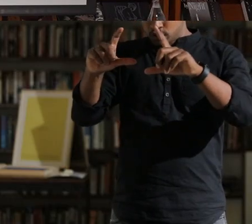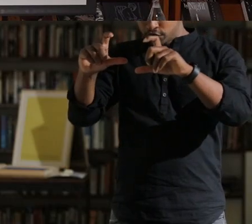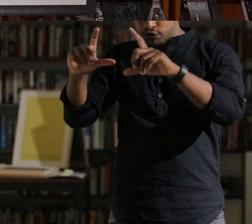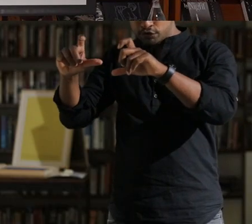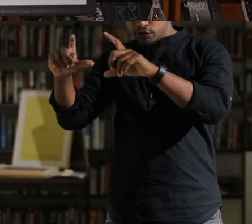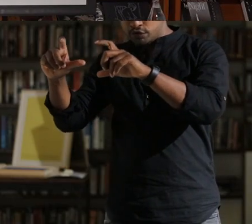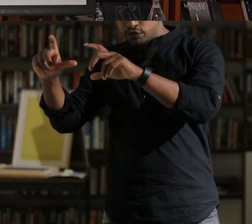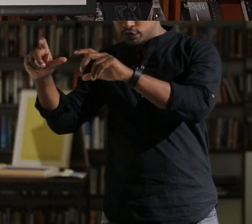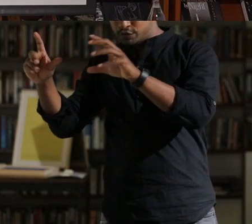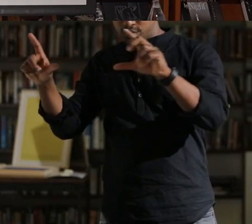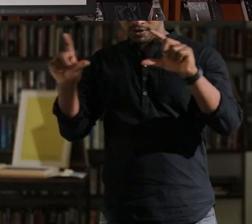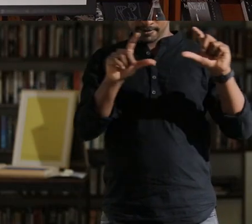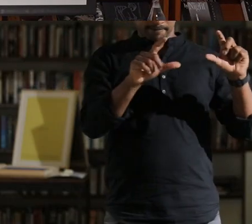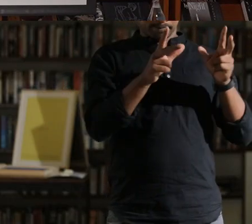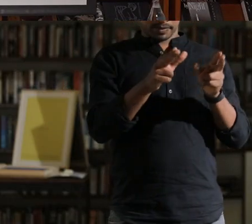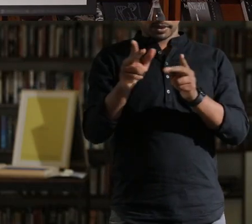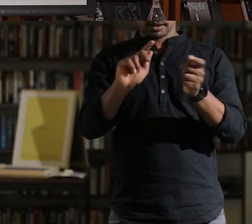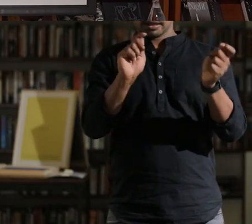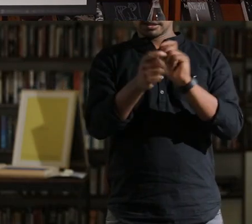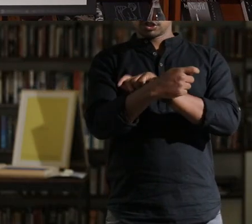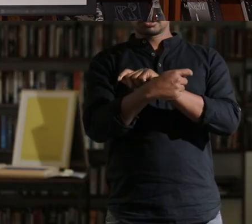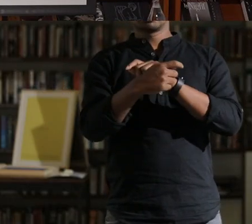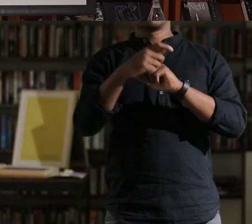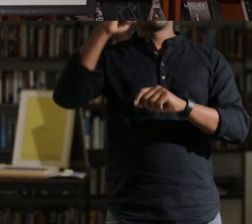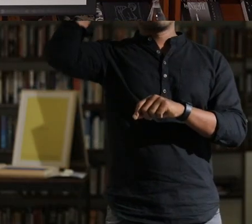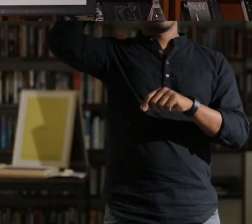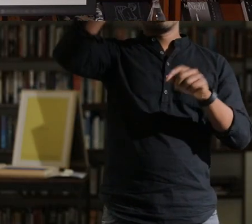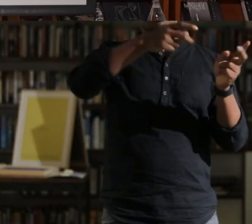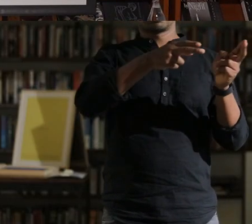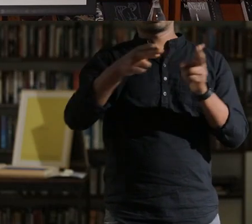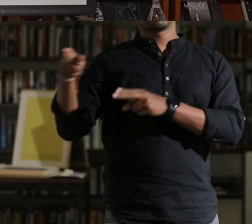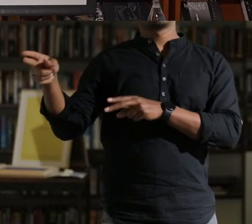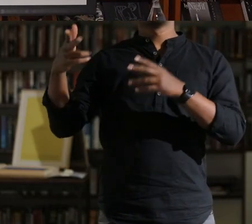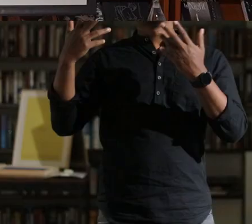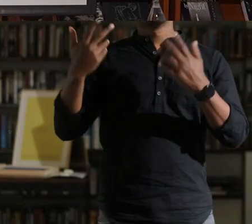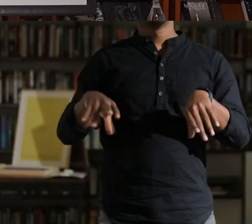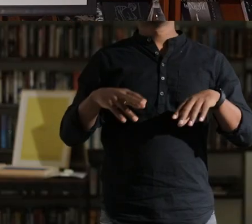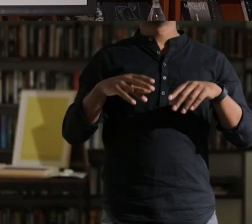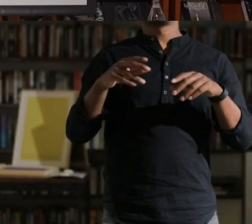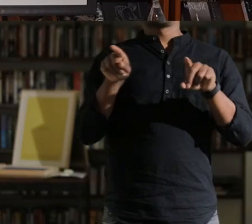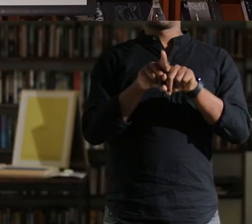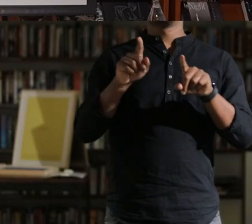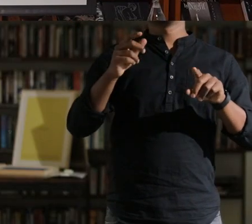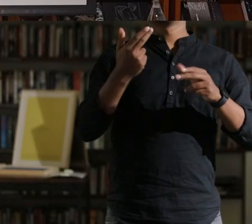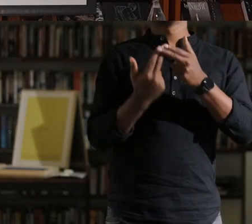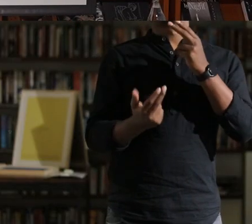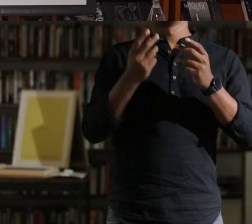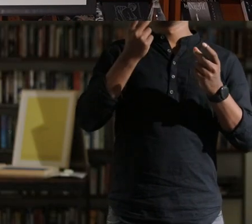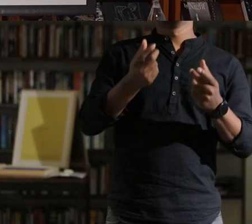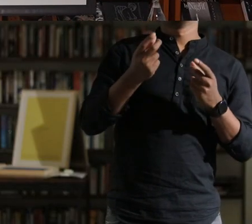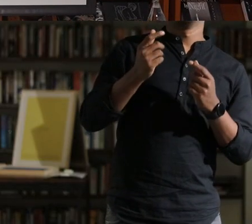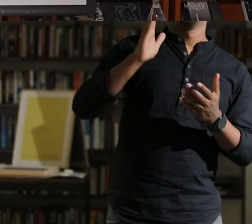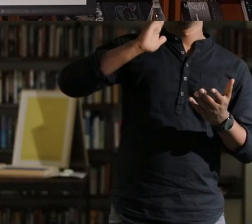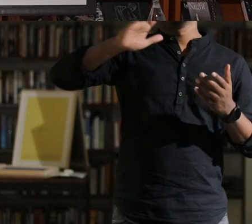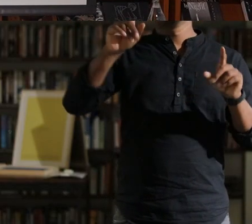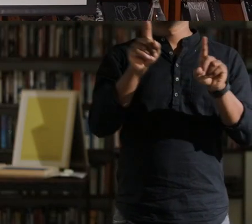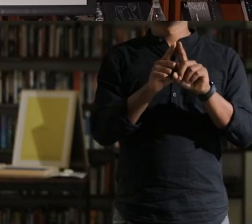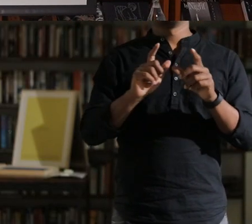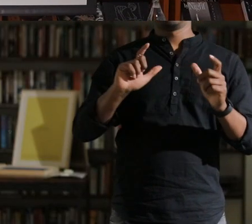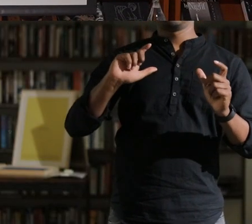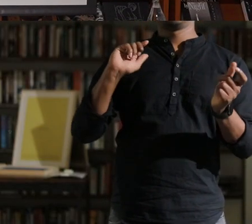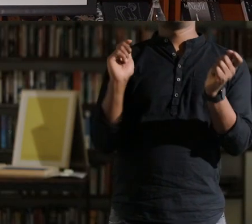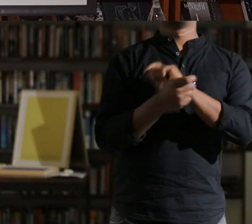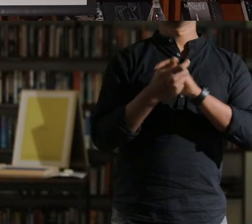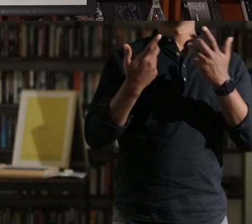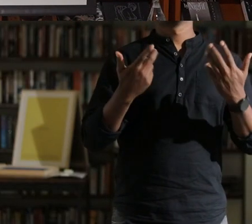told the folk tales in this form. All of this done by people who are untrained in any of the visual arts. It's essentially like a 2-week